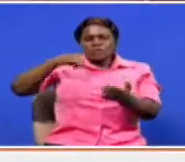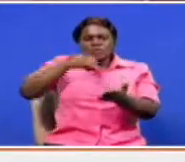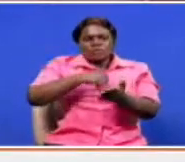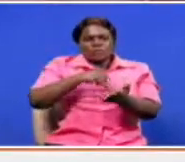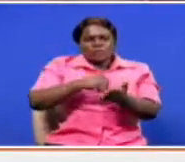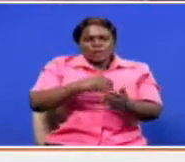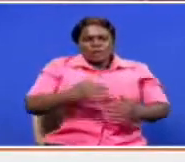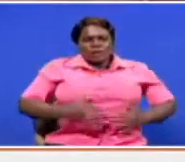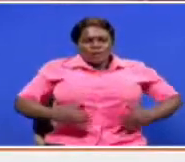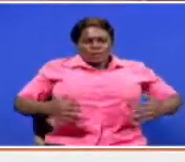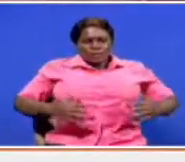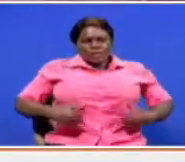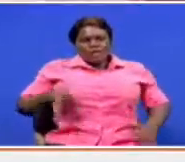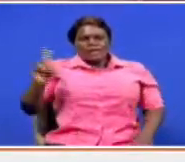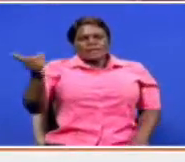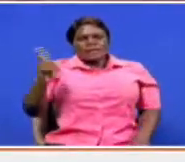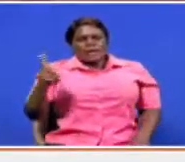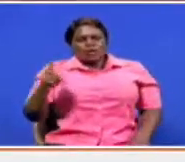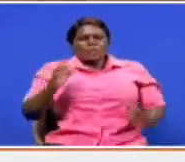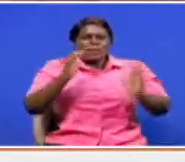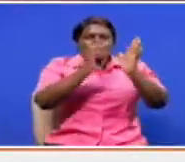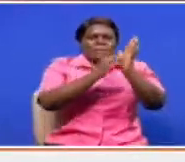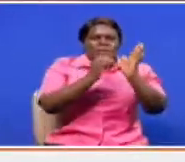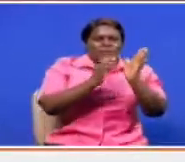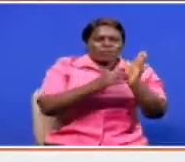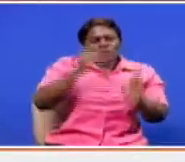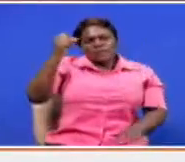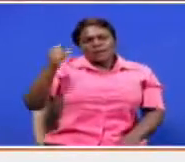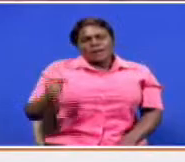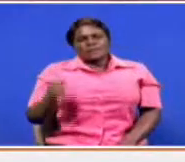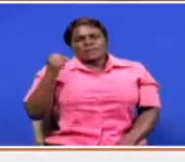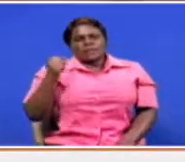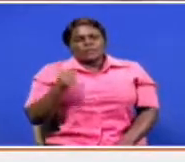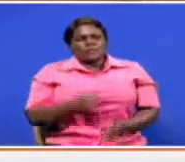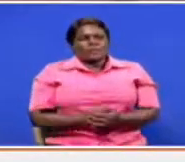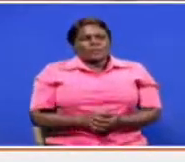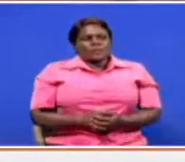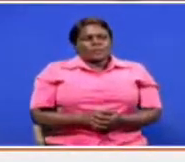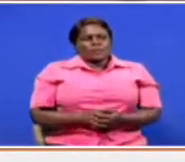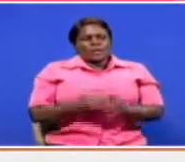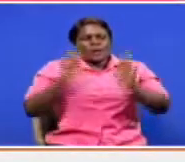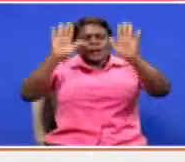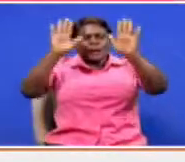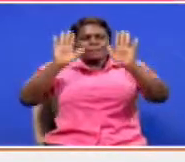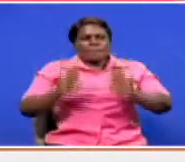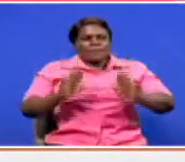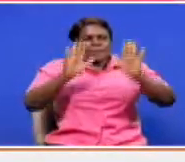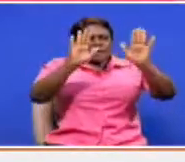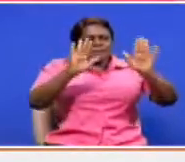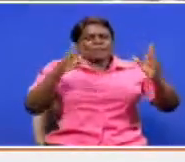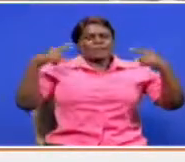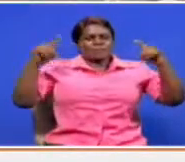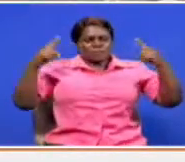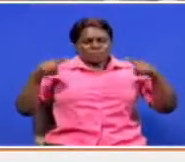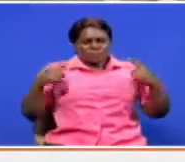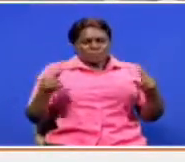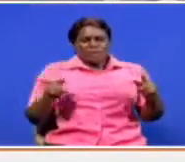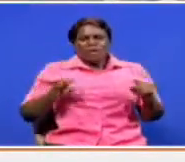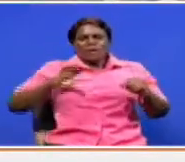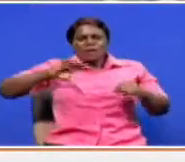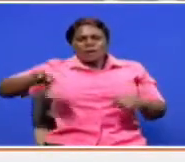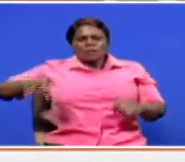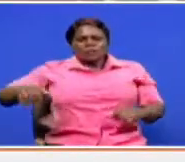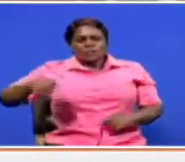them Garissa, Nairobi, Machakos, and Kajiado. Although the campaign was rather successful,